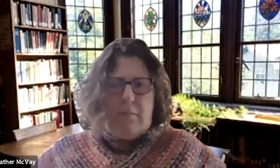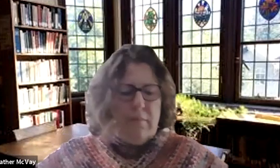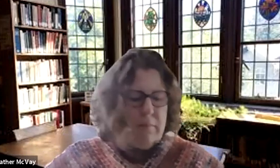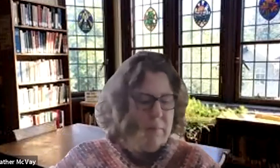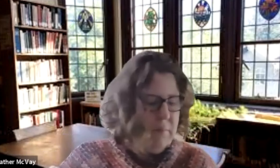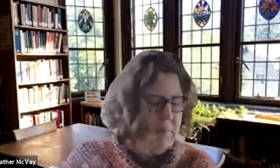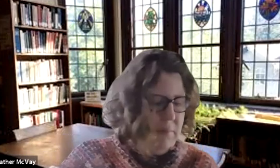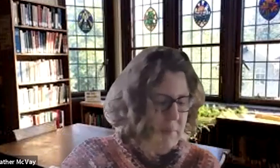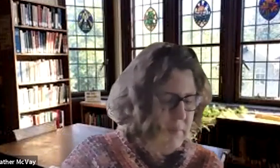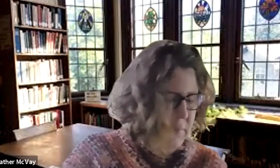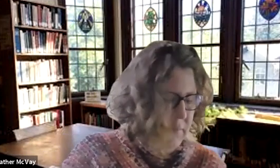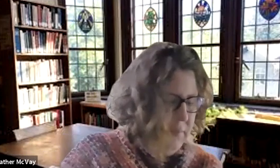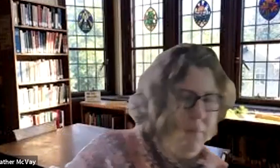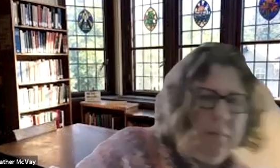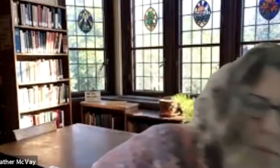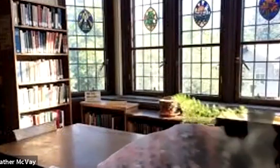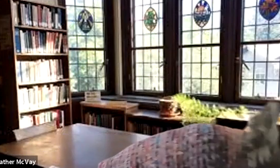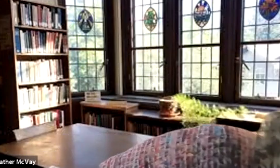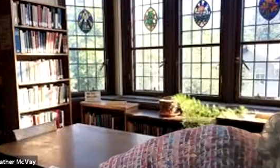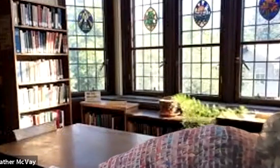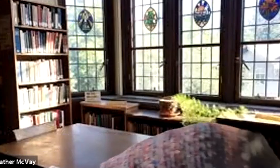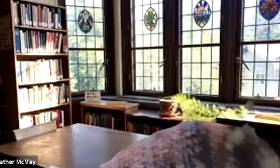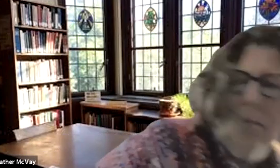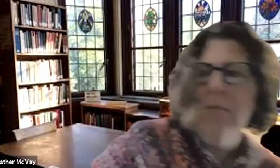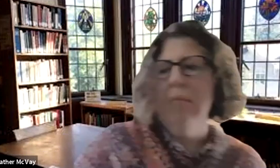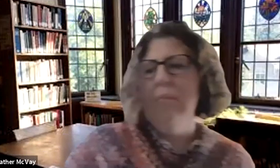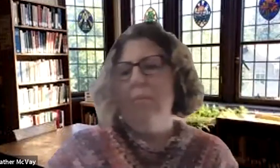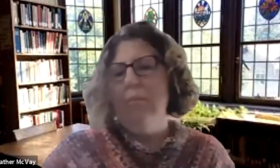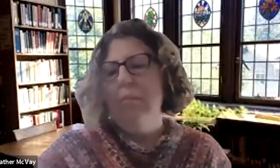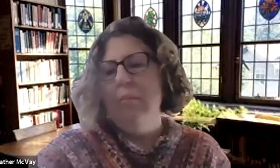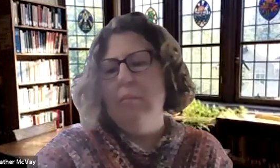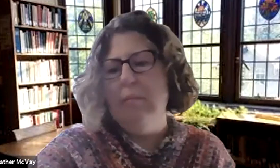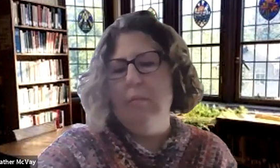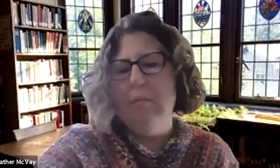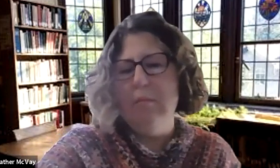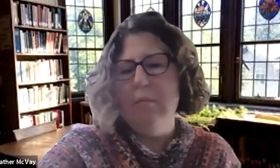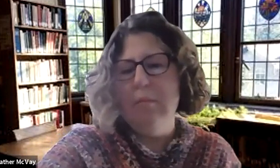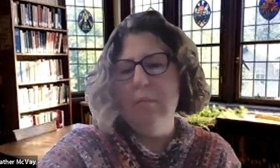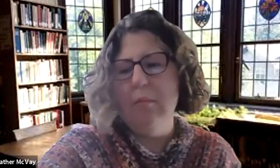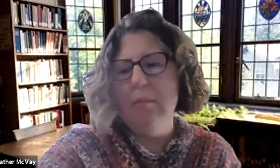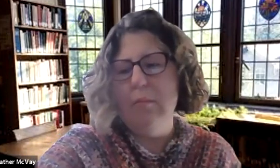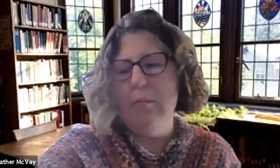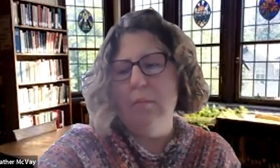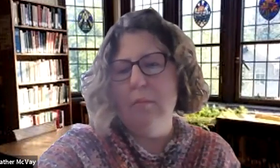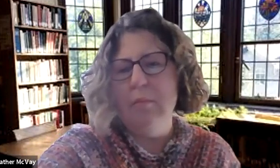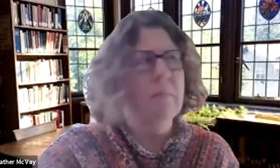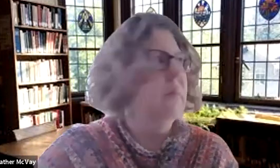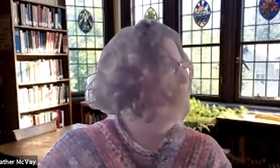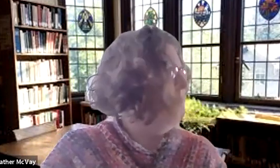years, we have never had anyone file anything to have someone declared incompetent to vote. I